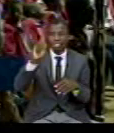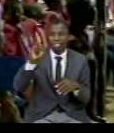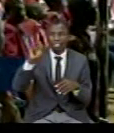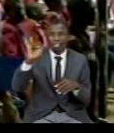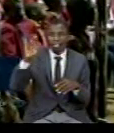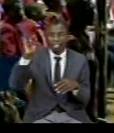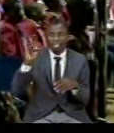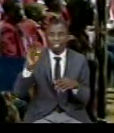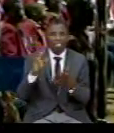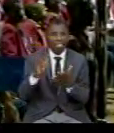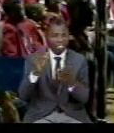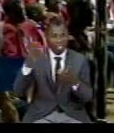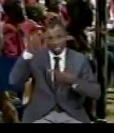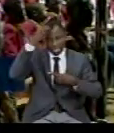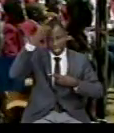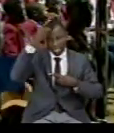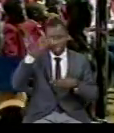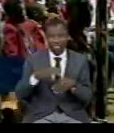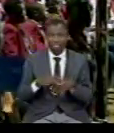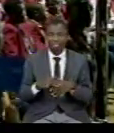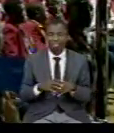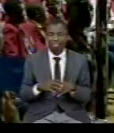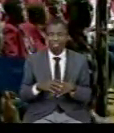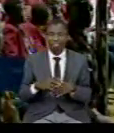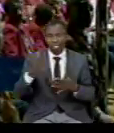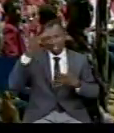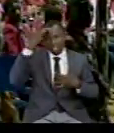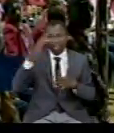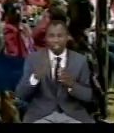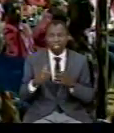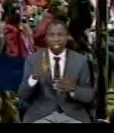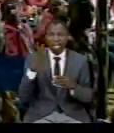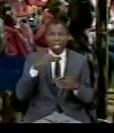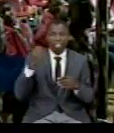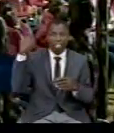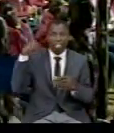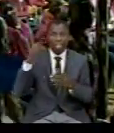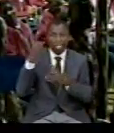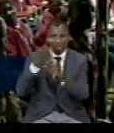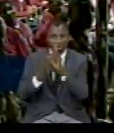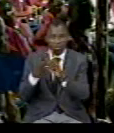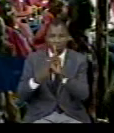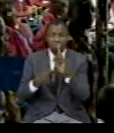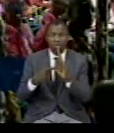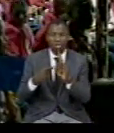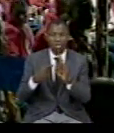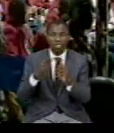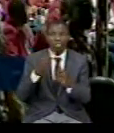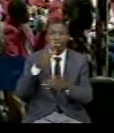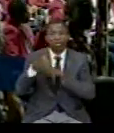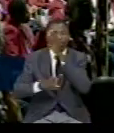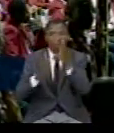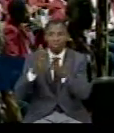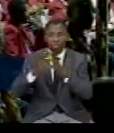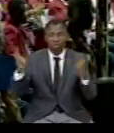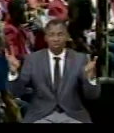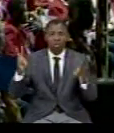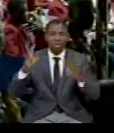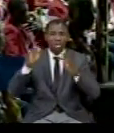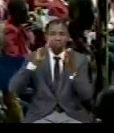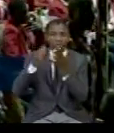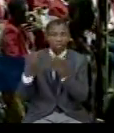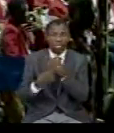And then at the last month global crusade, the Lord healed me, and